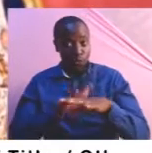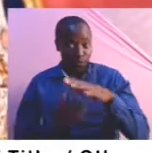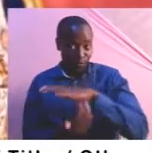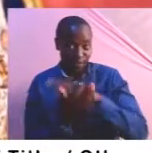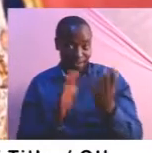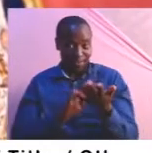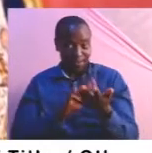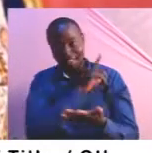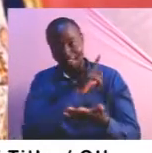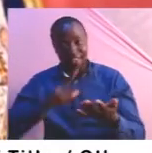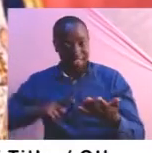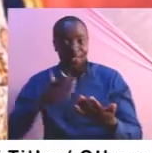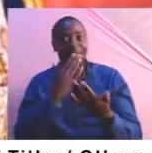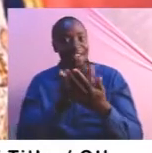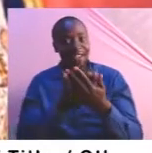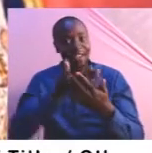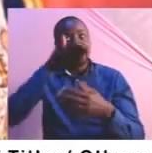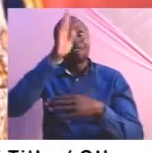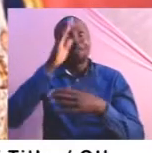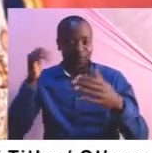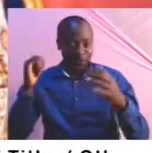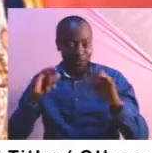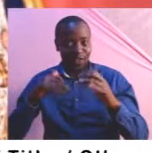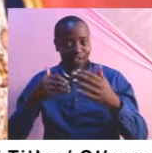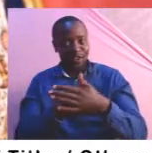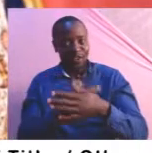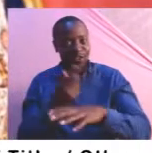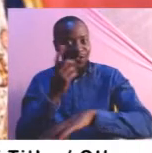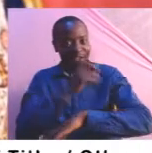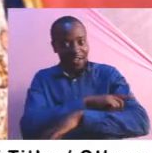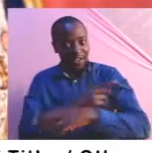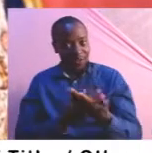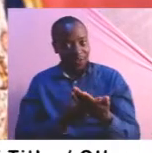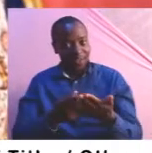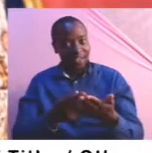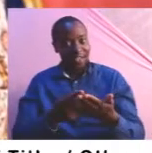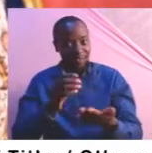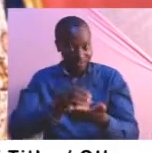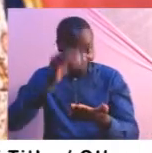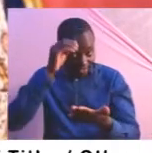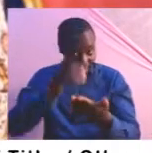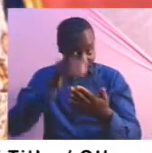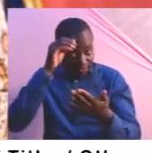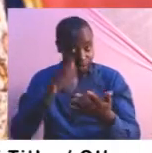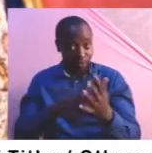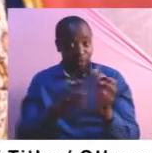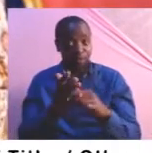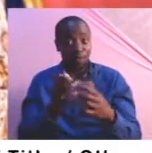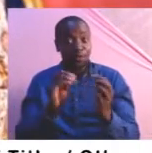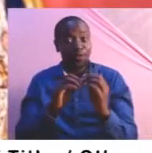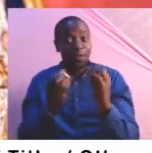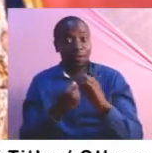praise the Lord. Amen. We thank God for this new day. A week it has been learning from the book of Numbers and the